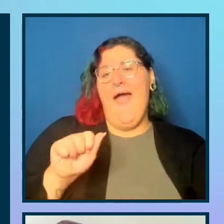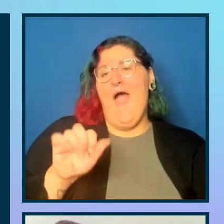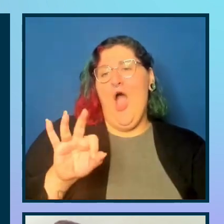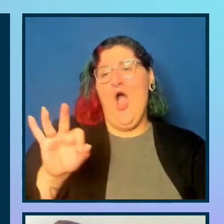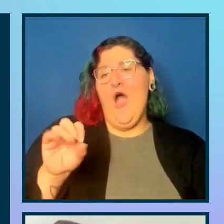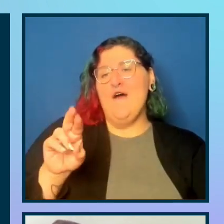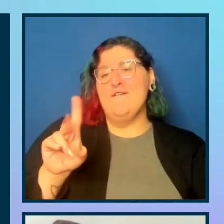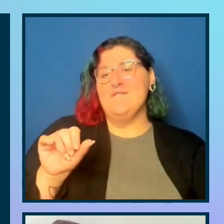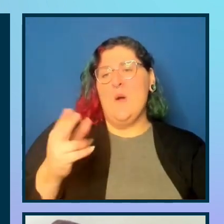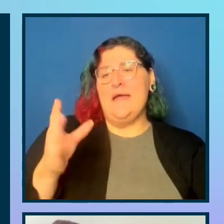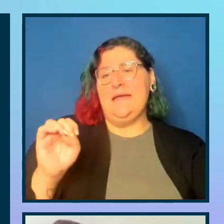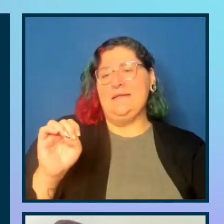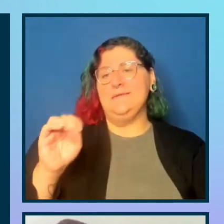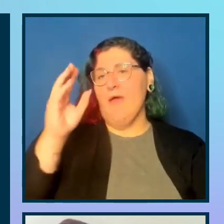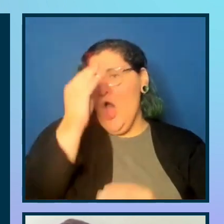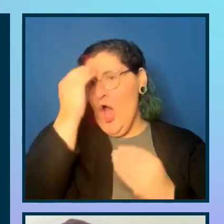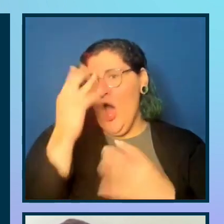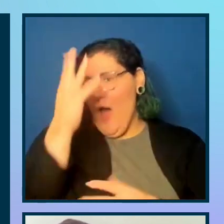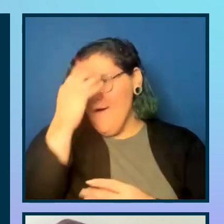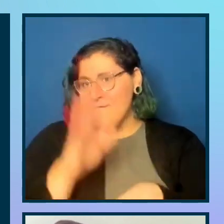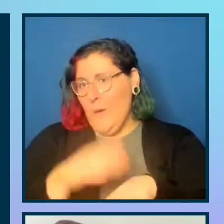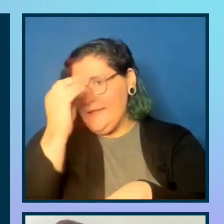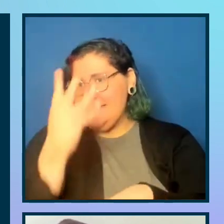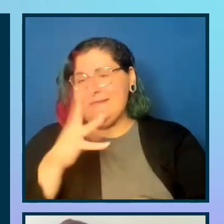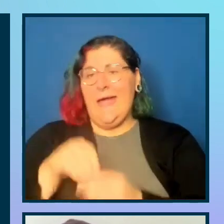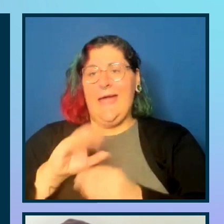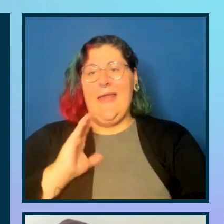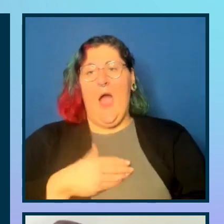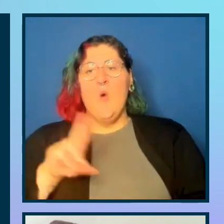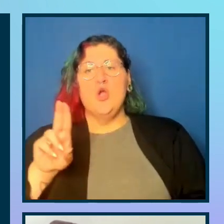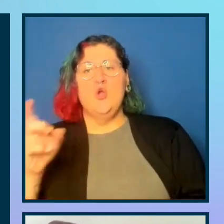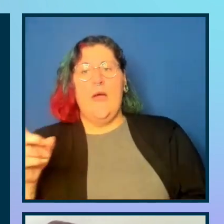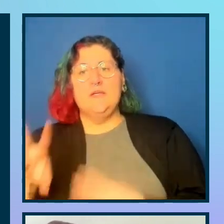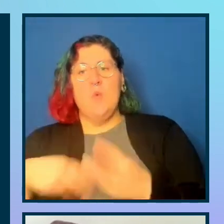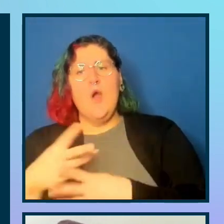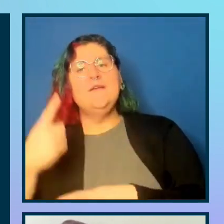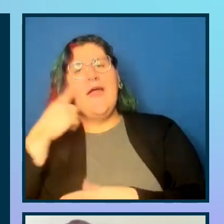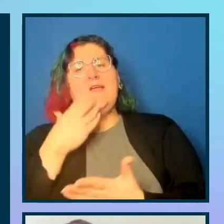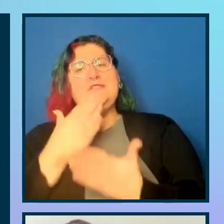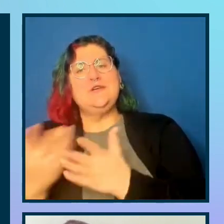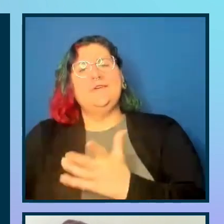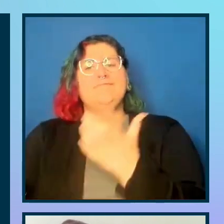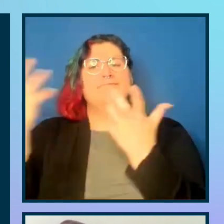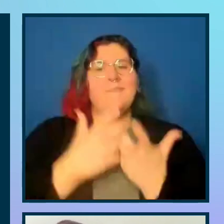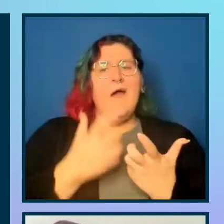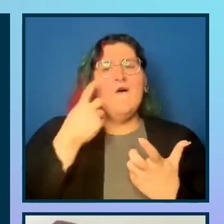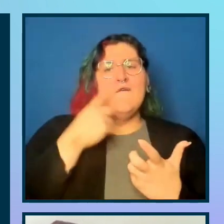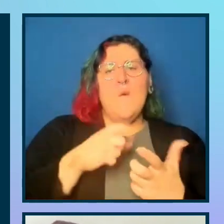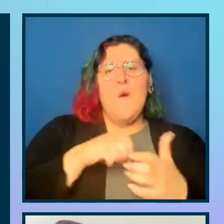world, because a lot of times screen readers will navigate, or assisted users will navigate to different elements and not know what's going to